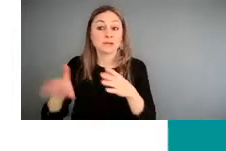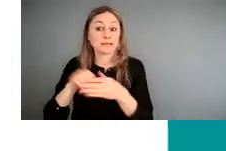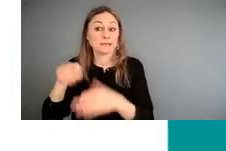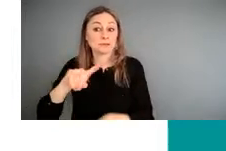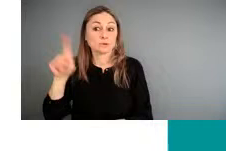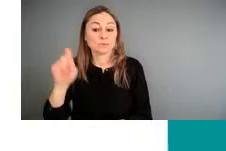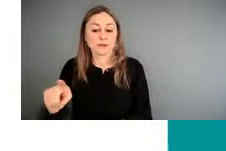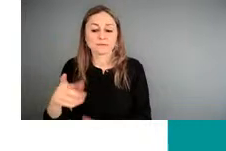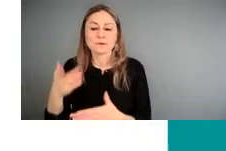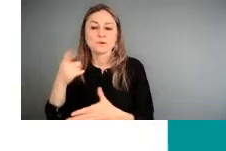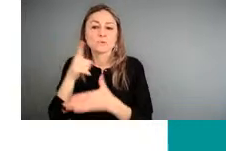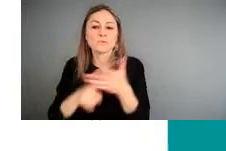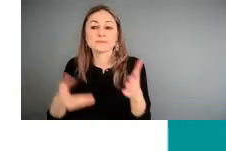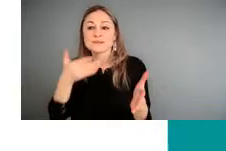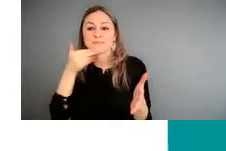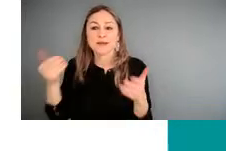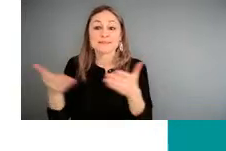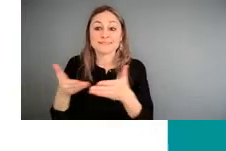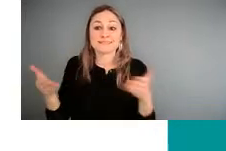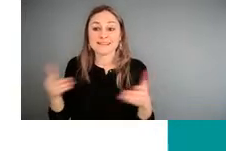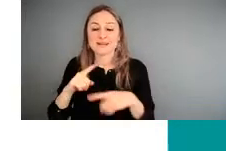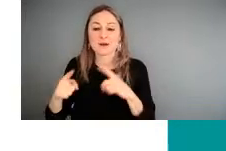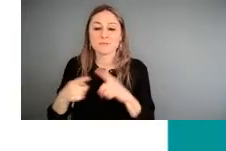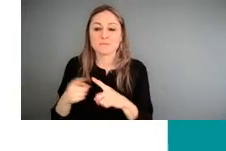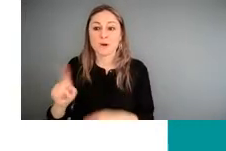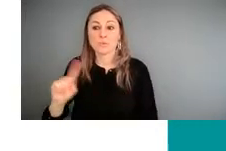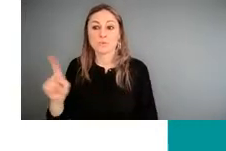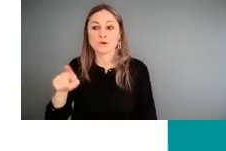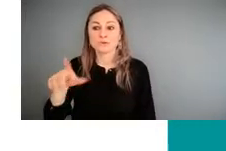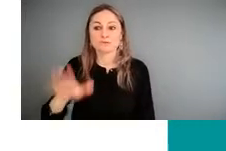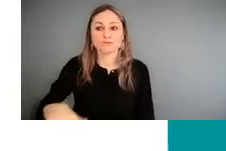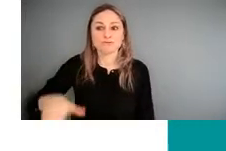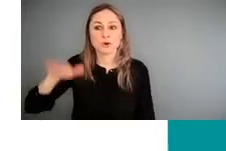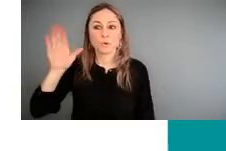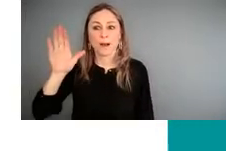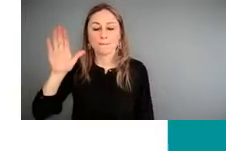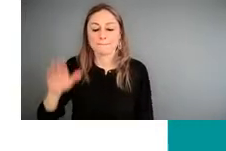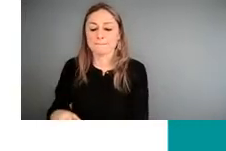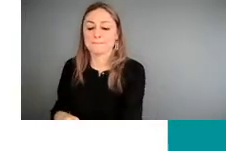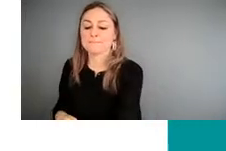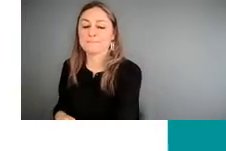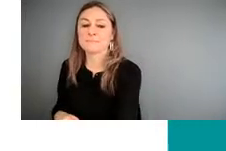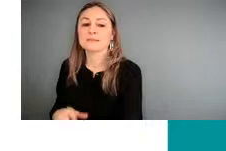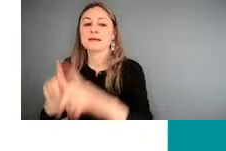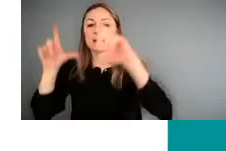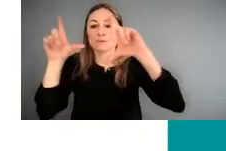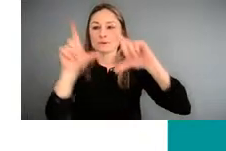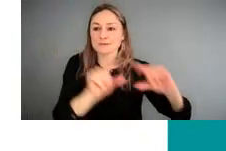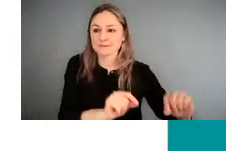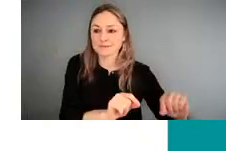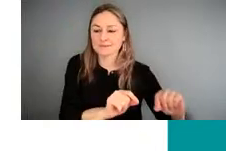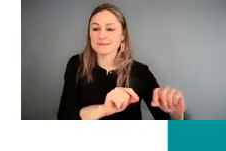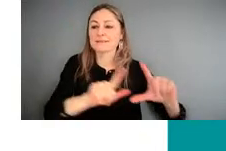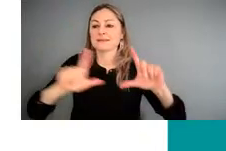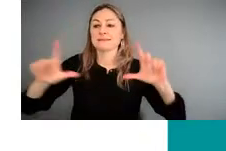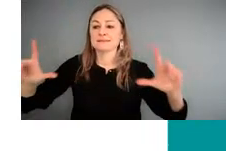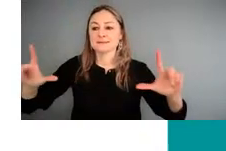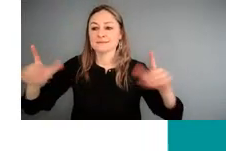what's the best thing about where you grew up? So if we could pull our slides down and I can get us started. Hi, everyone.